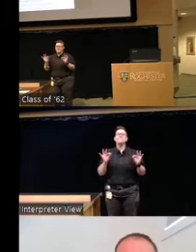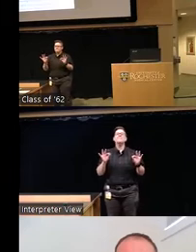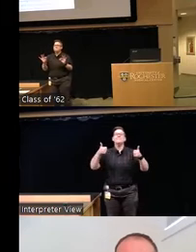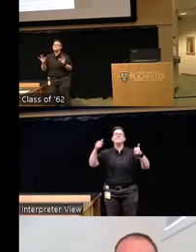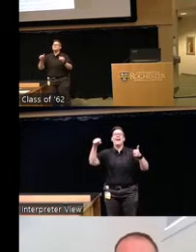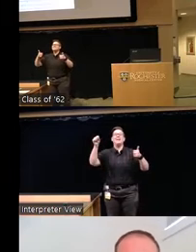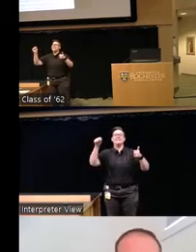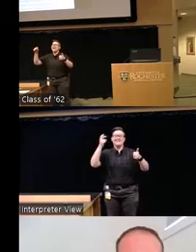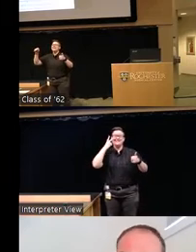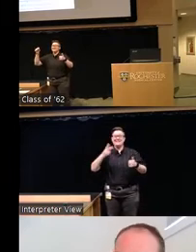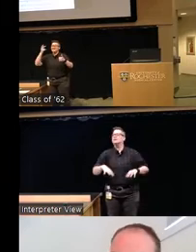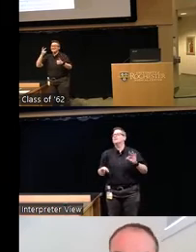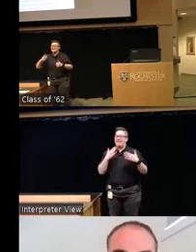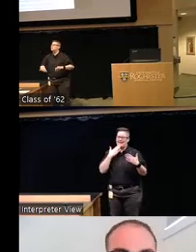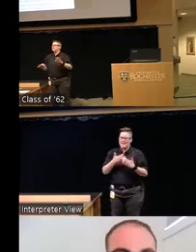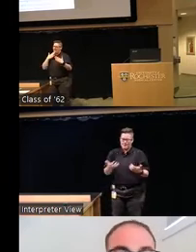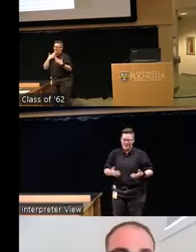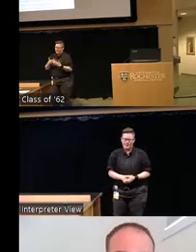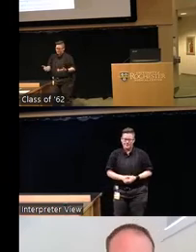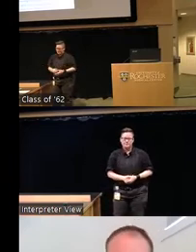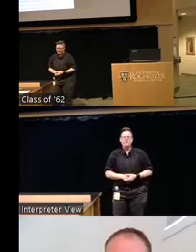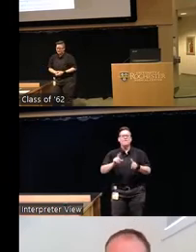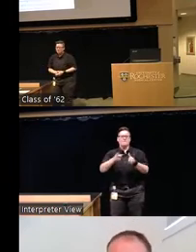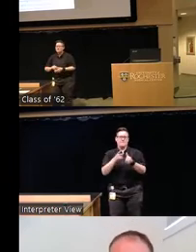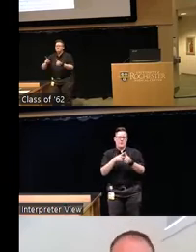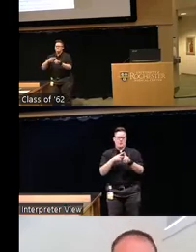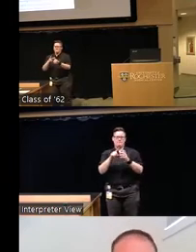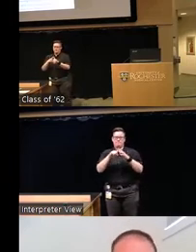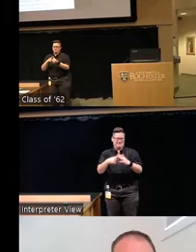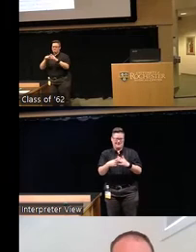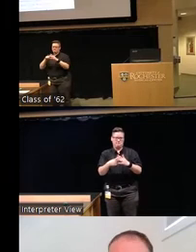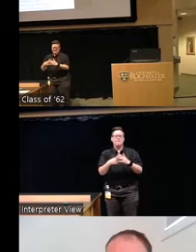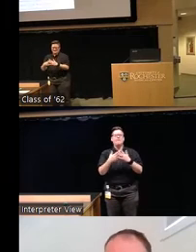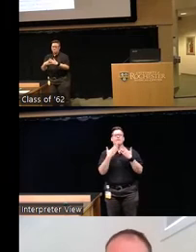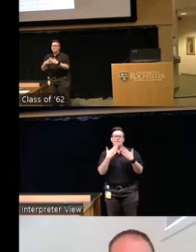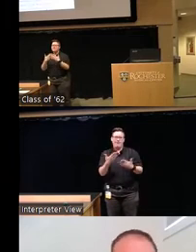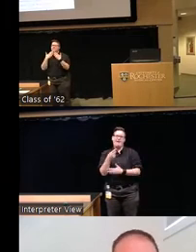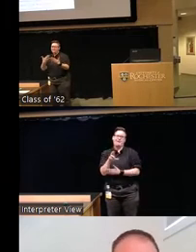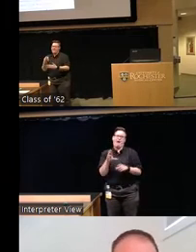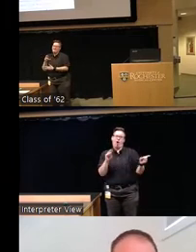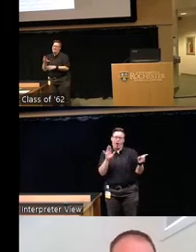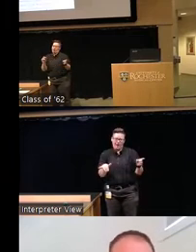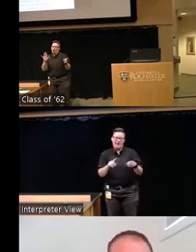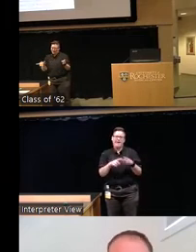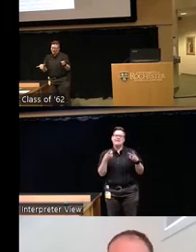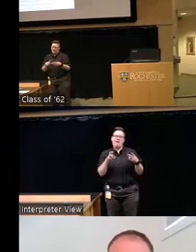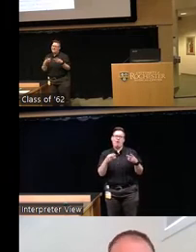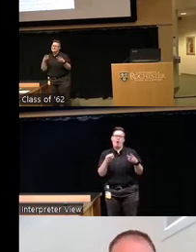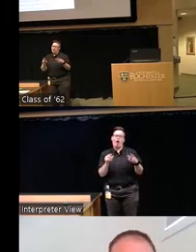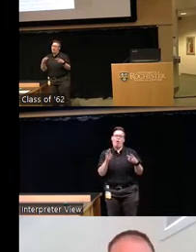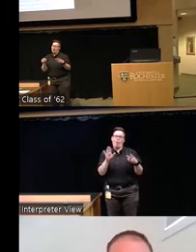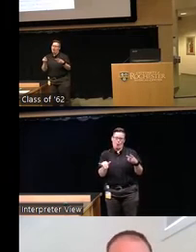Yes. Thank you very much. So let me first begin by thanking Dr. Connolly and Dr. Holloway for